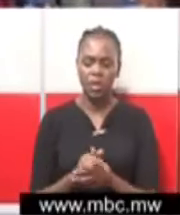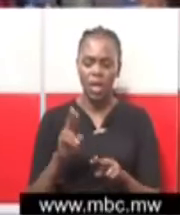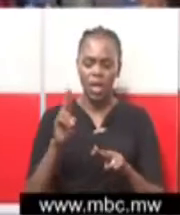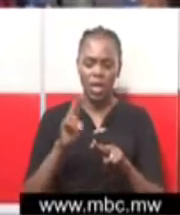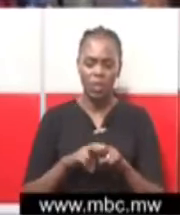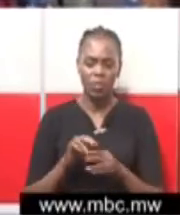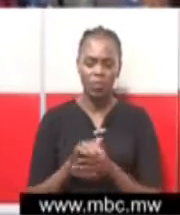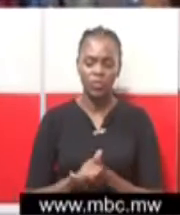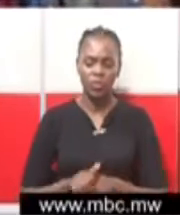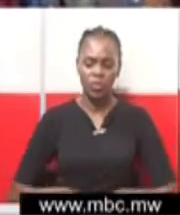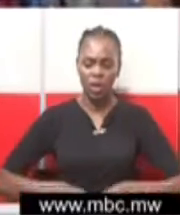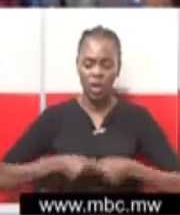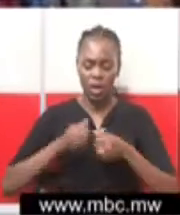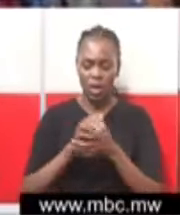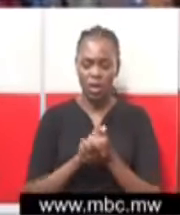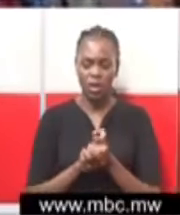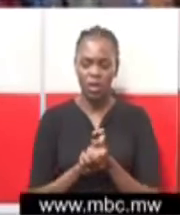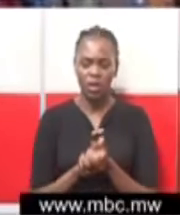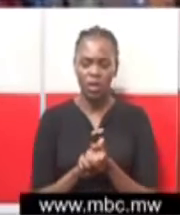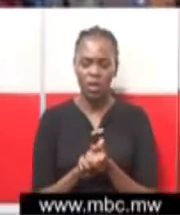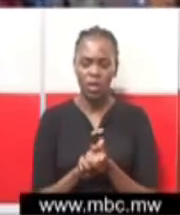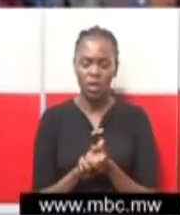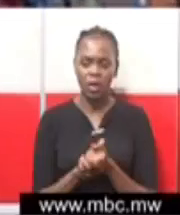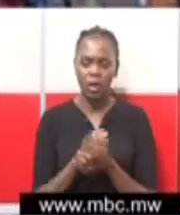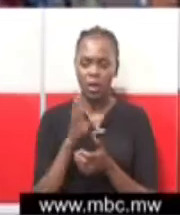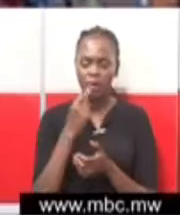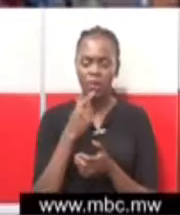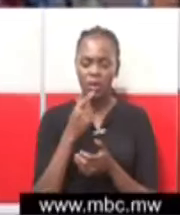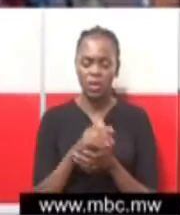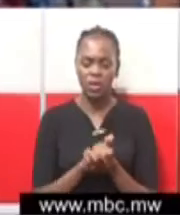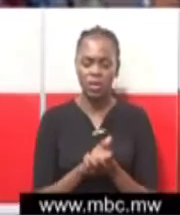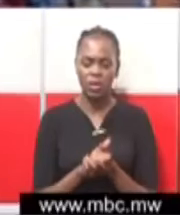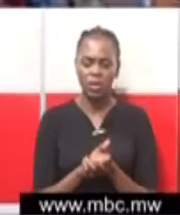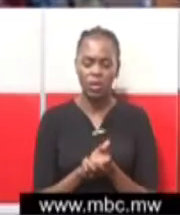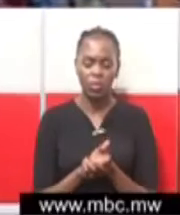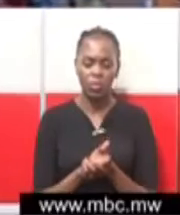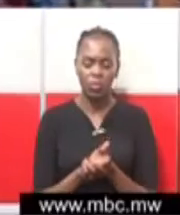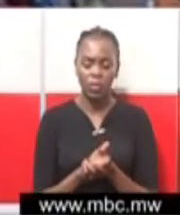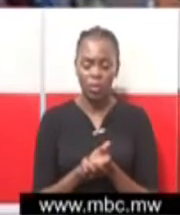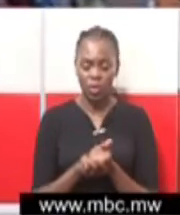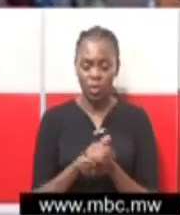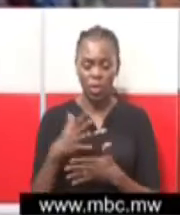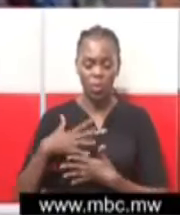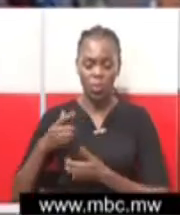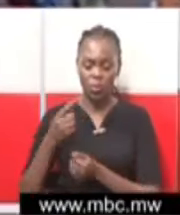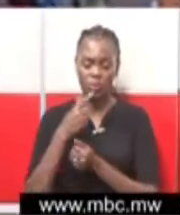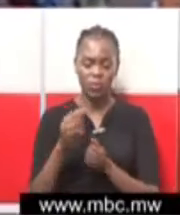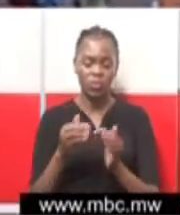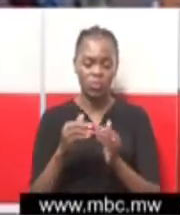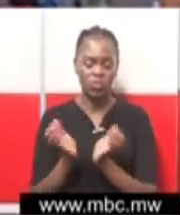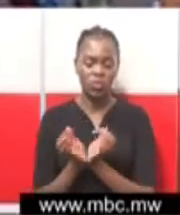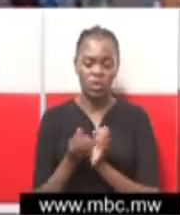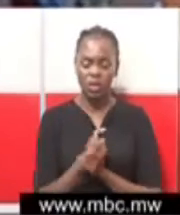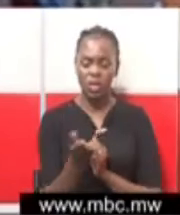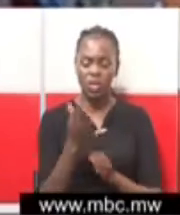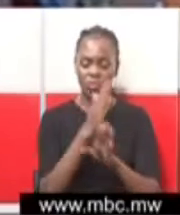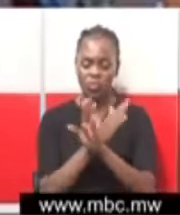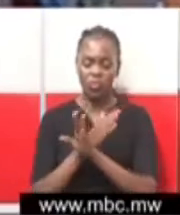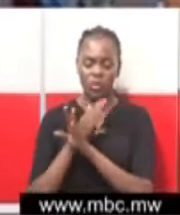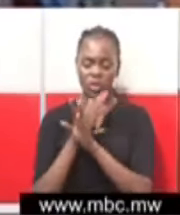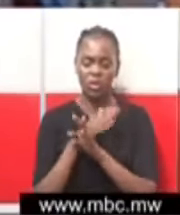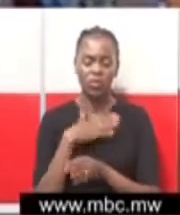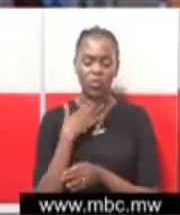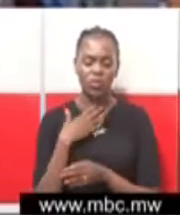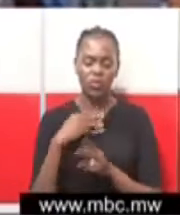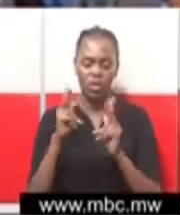National Director for Logistics, said the communication is undemocratic and believes the party is trying to protect the interest